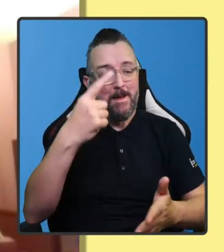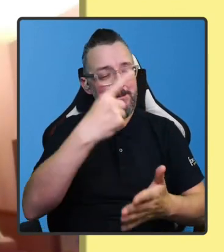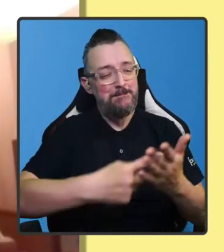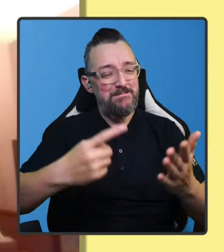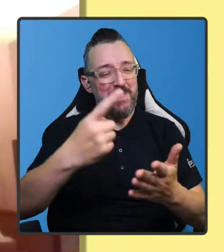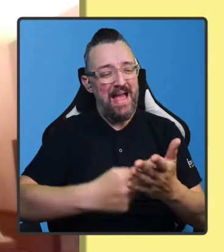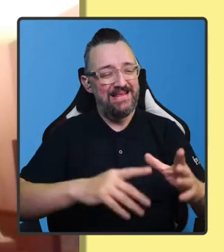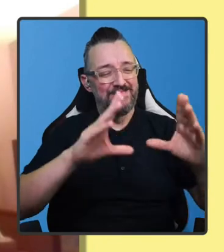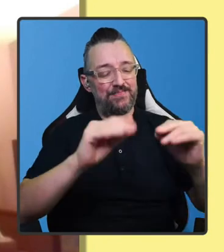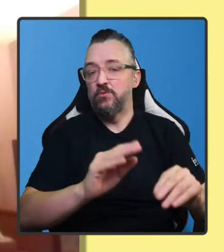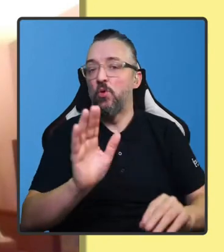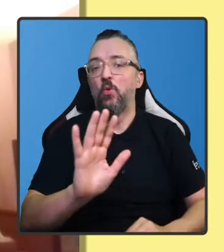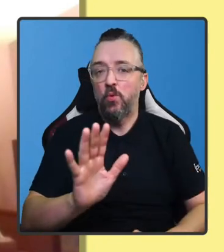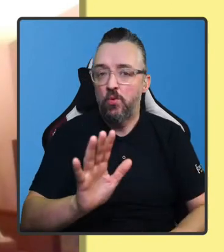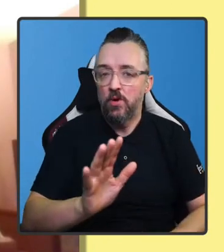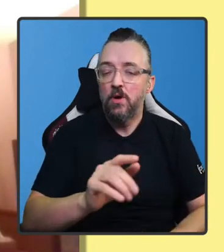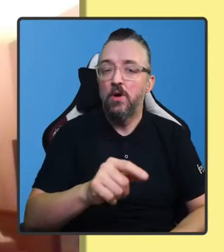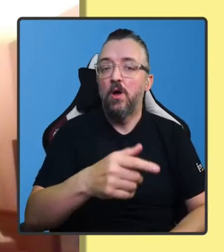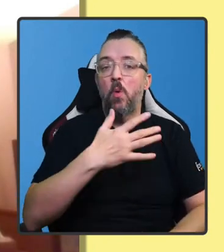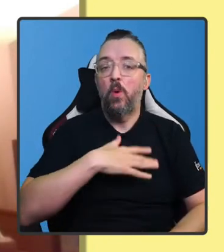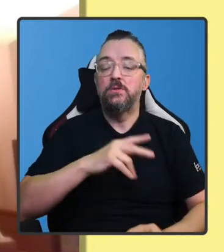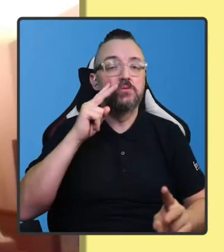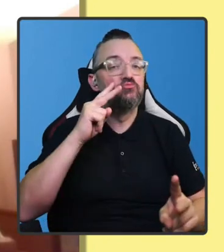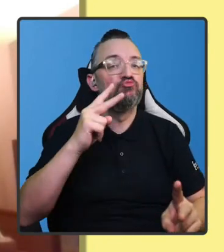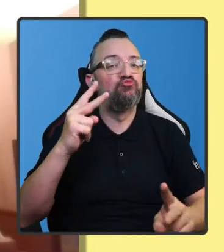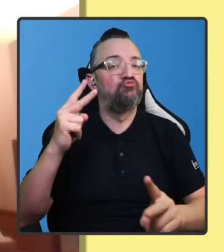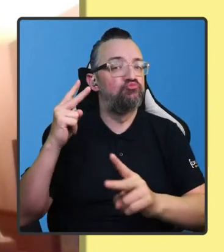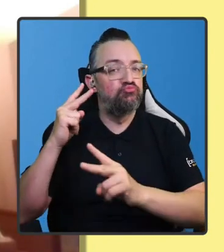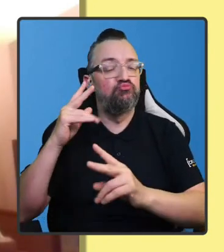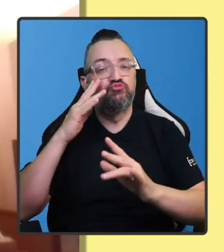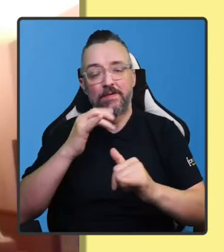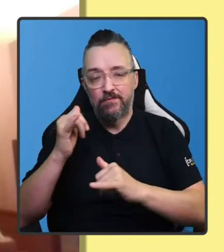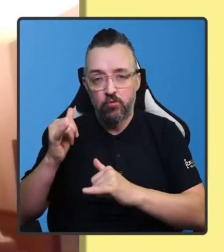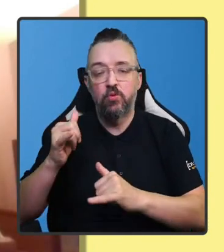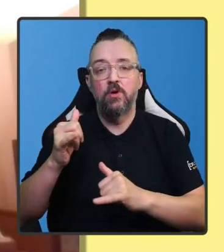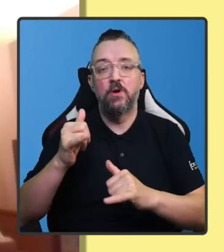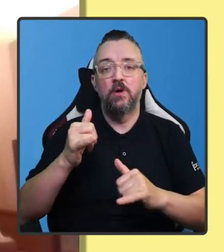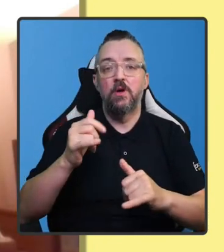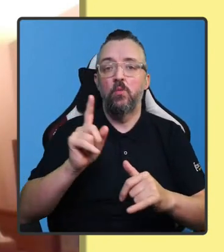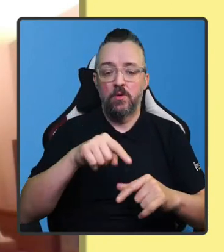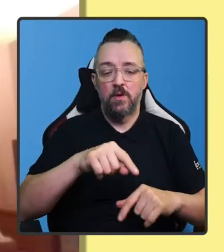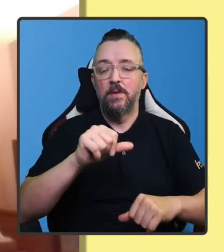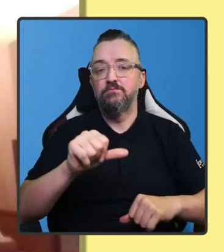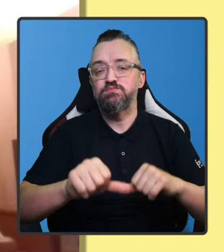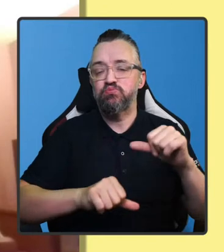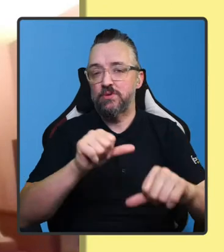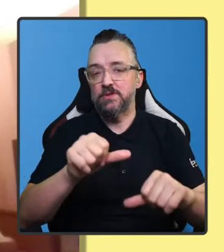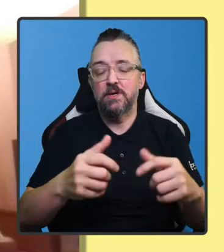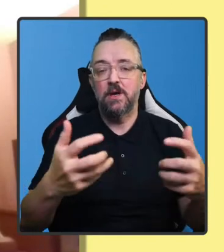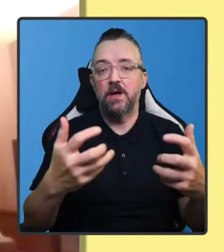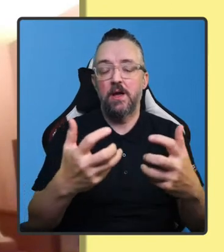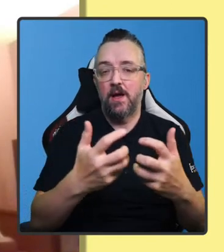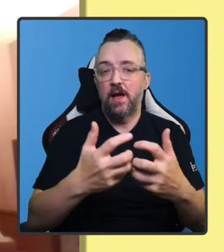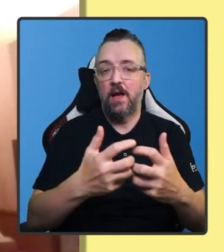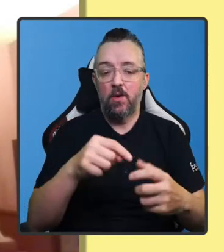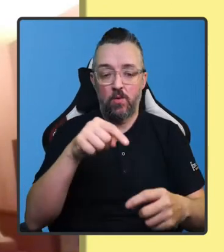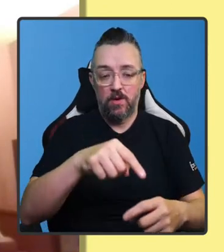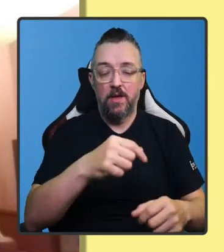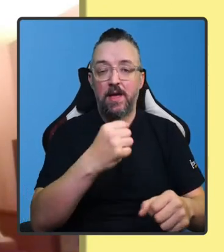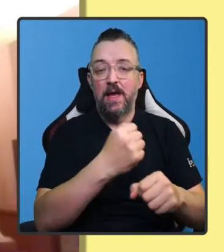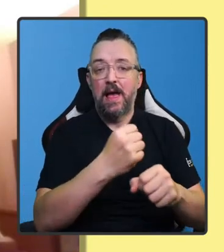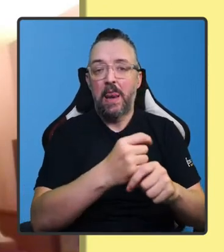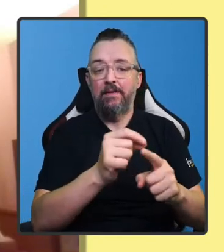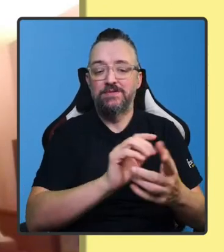but is also calling for a review into the process of how we could replace